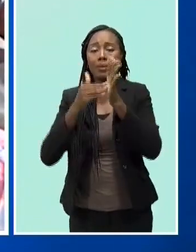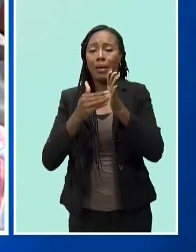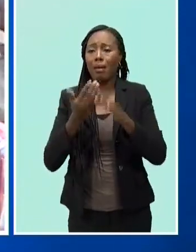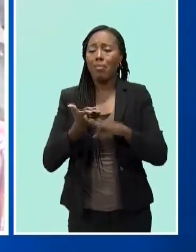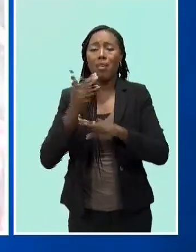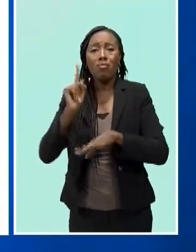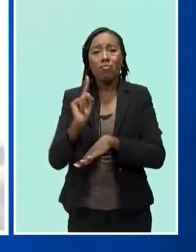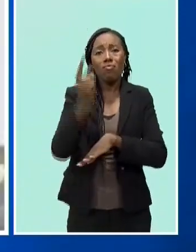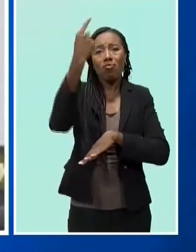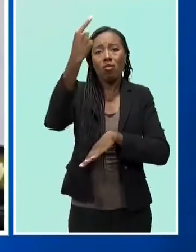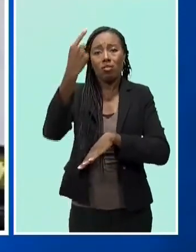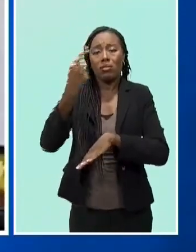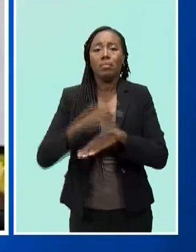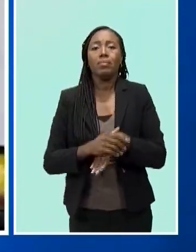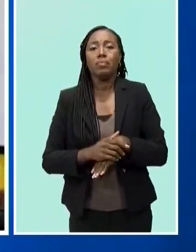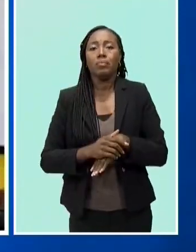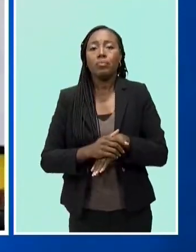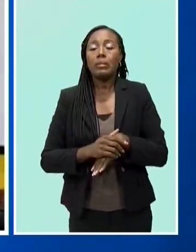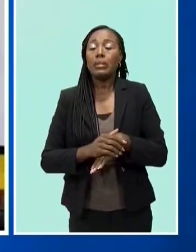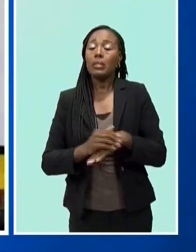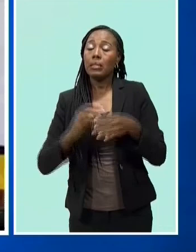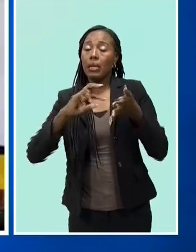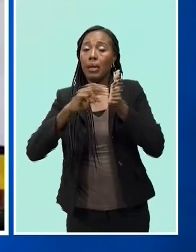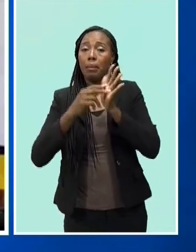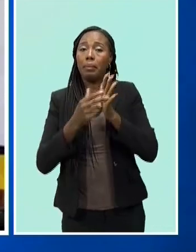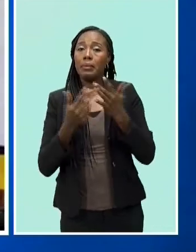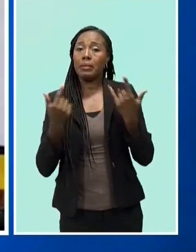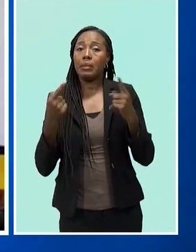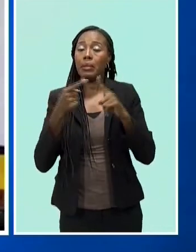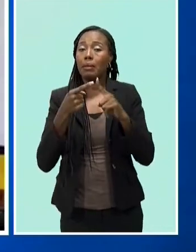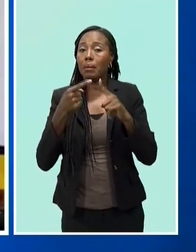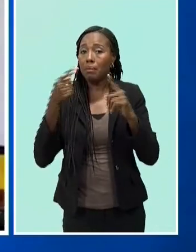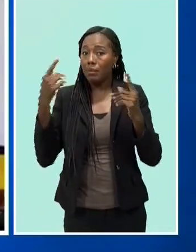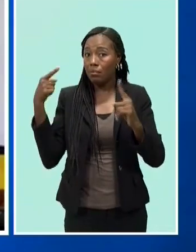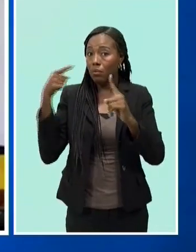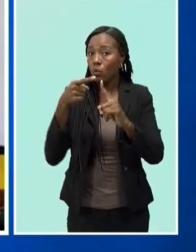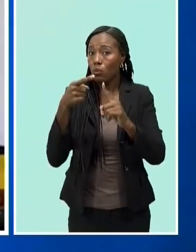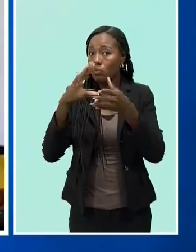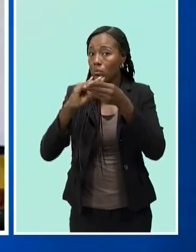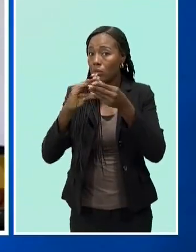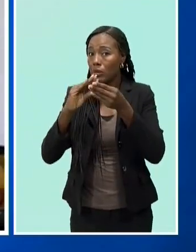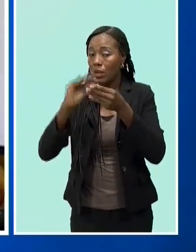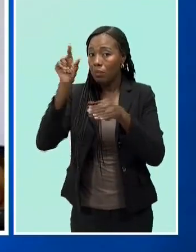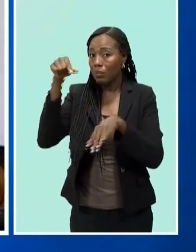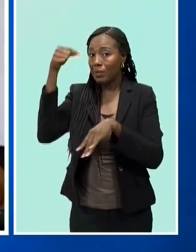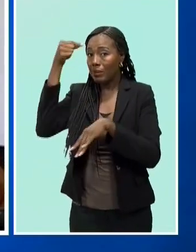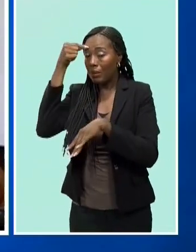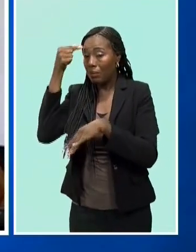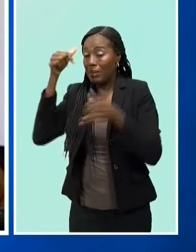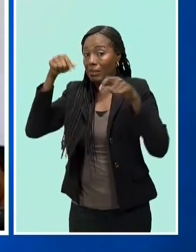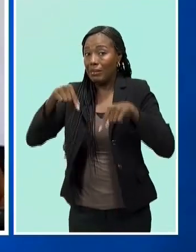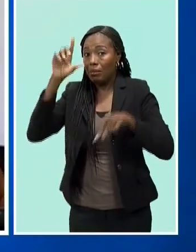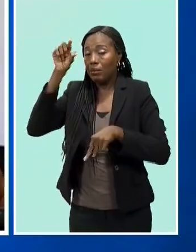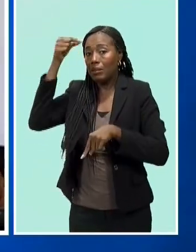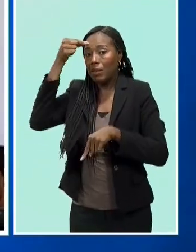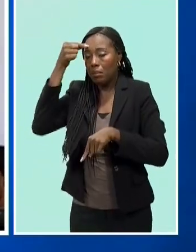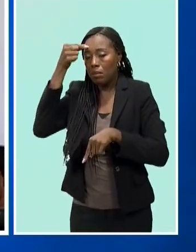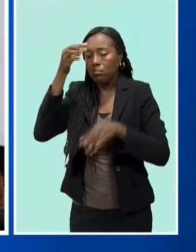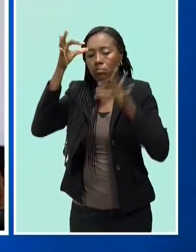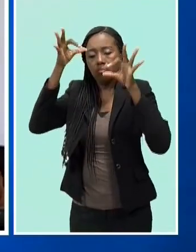in the world. Therefore, to that point, I would like to say that your government, this government, remains